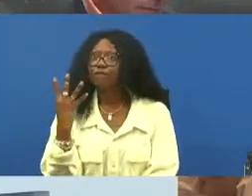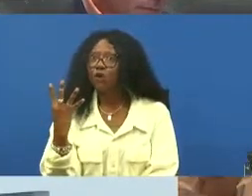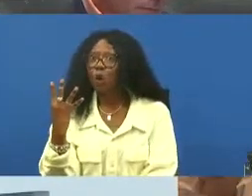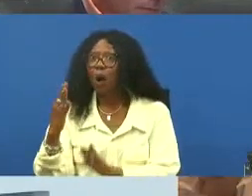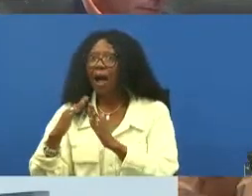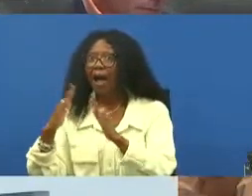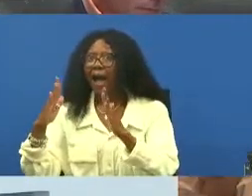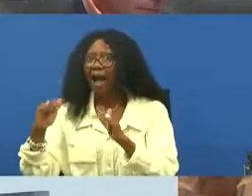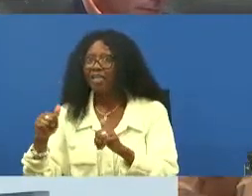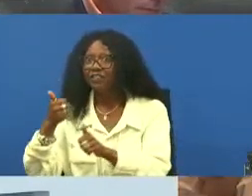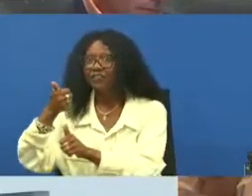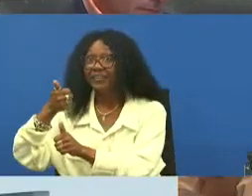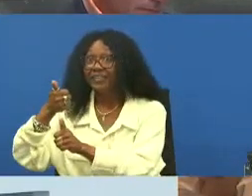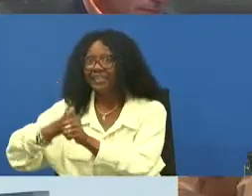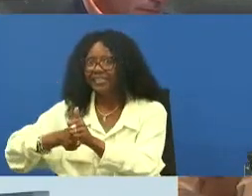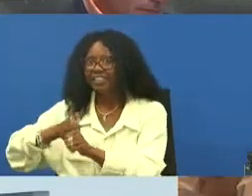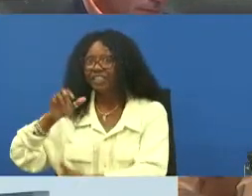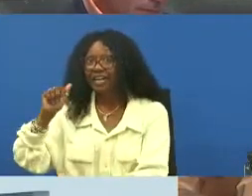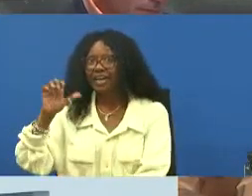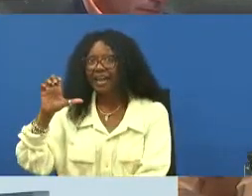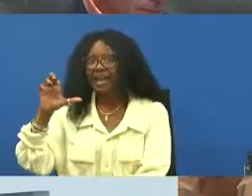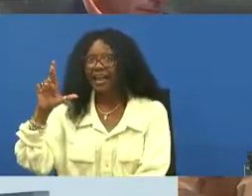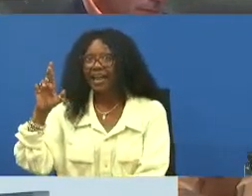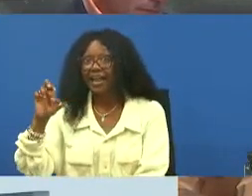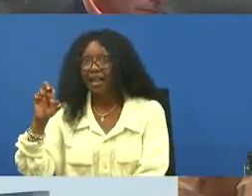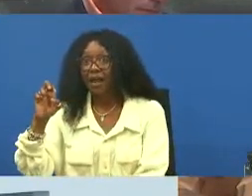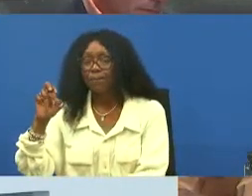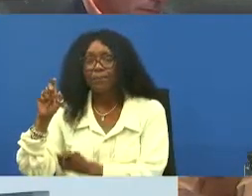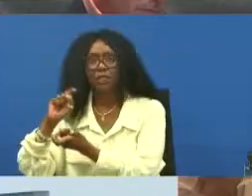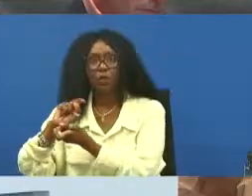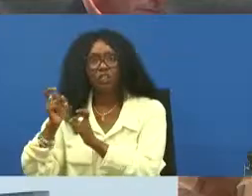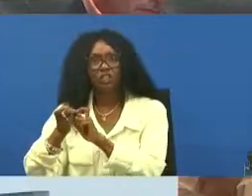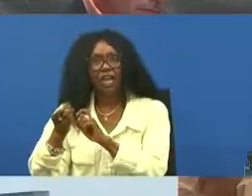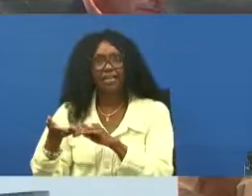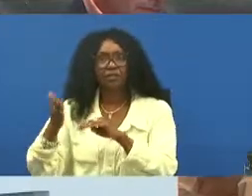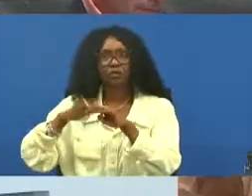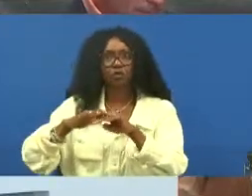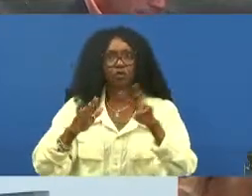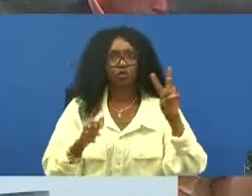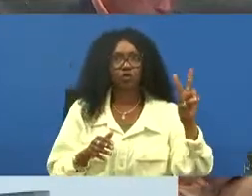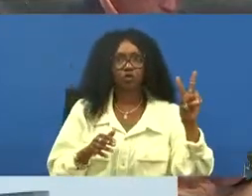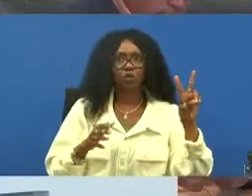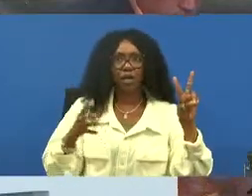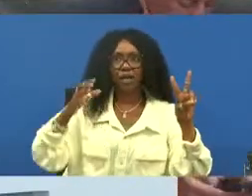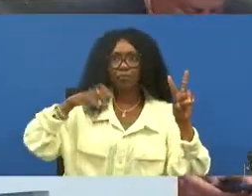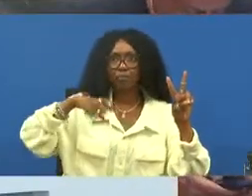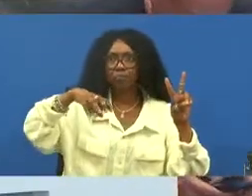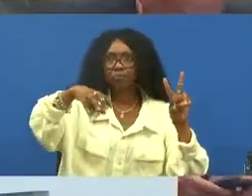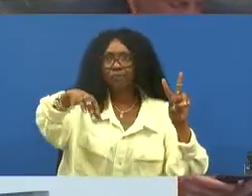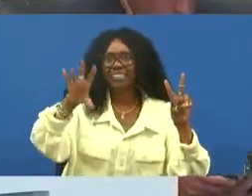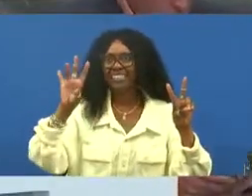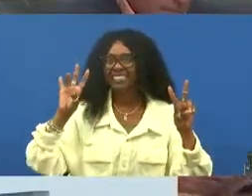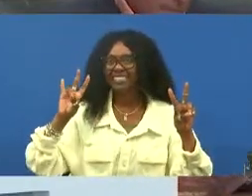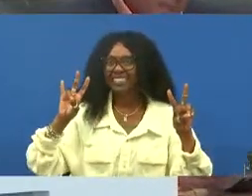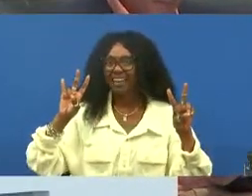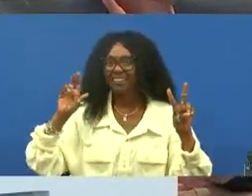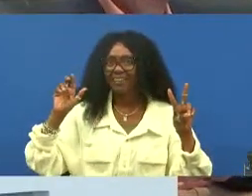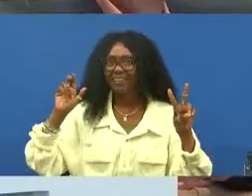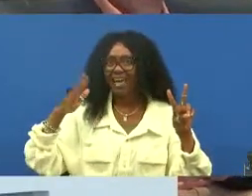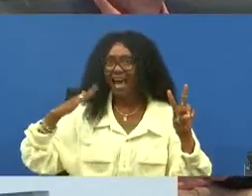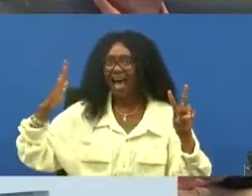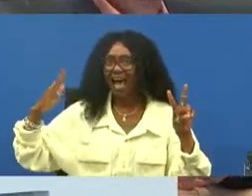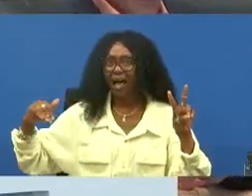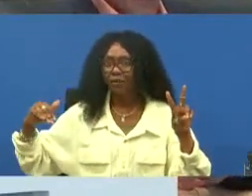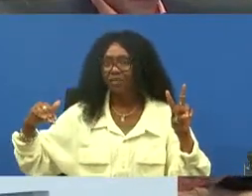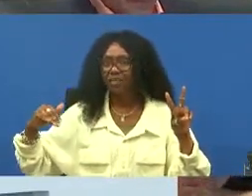and they want to change it to A2 to do 7 houses per acre, and we just think that's going to change the character and the density